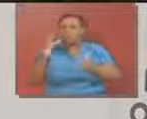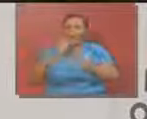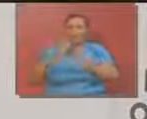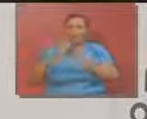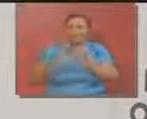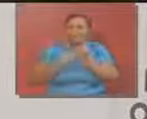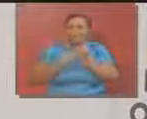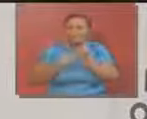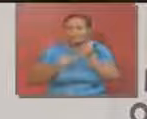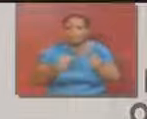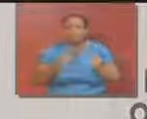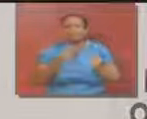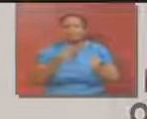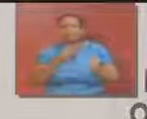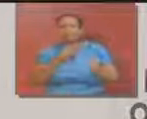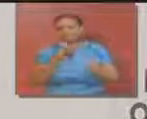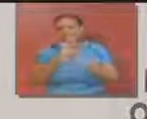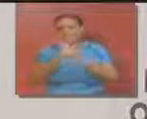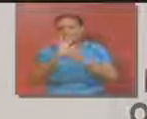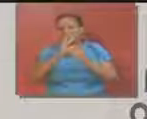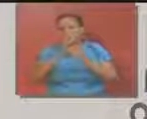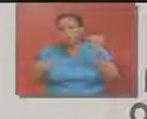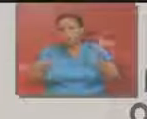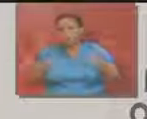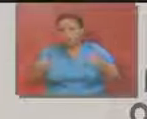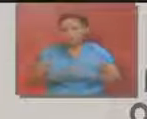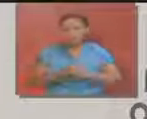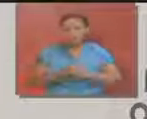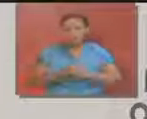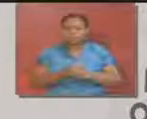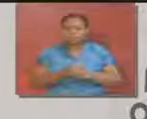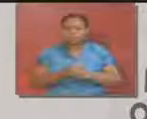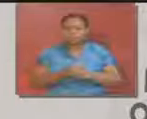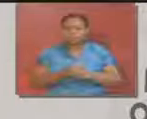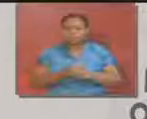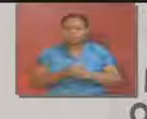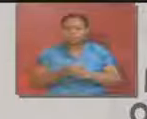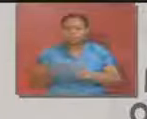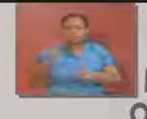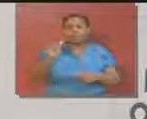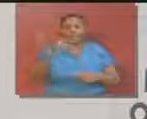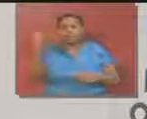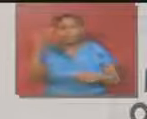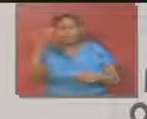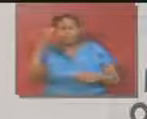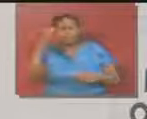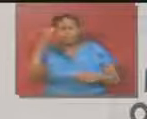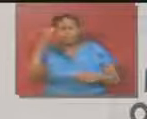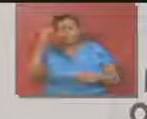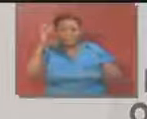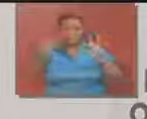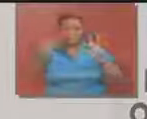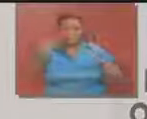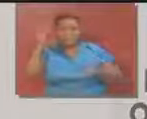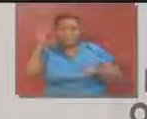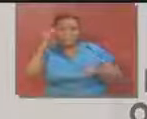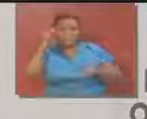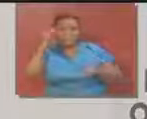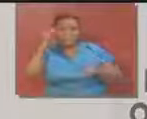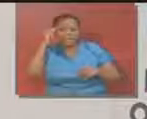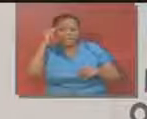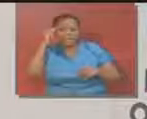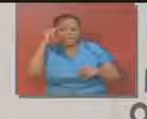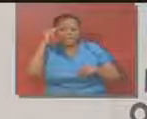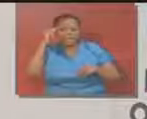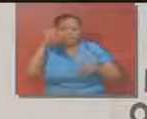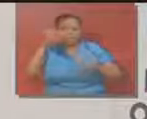one symptomatology going through there. The other thing might be brain also. If my brain is inflamed, I might be able to process properly. I wouldn't be able